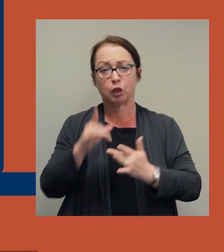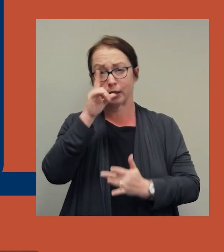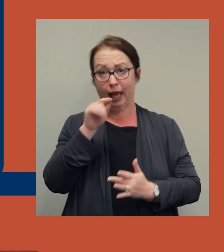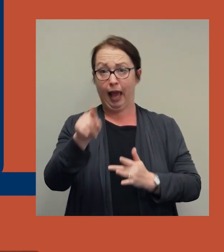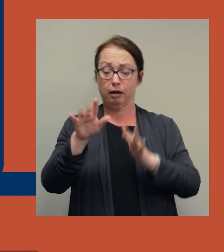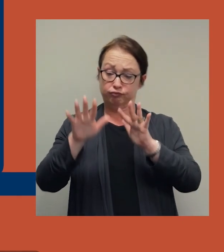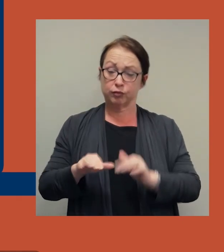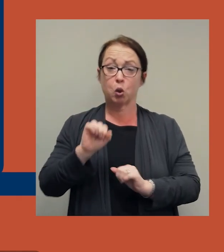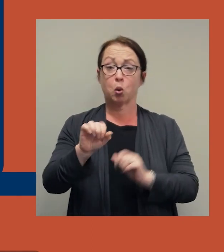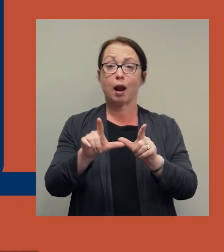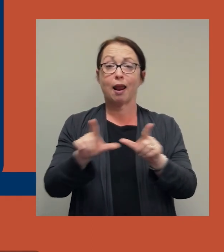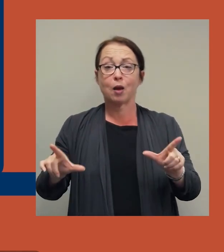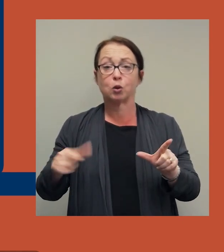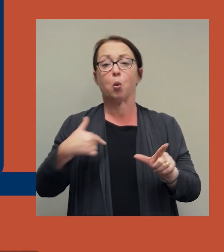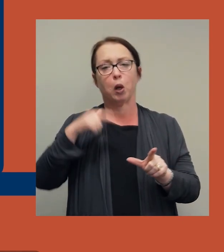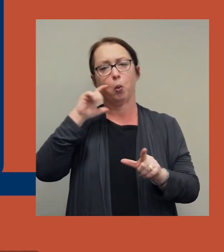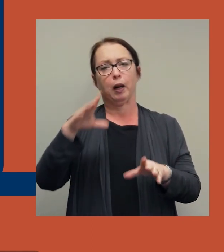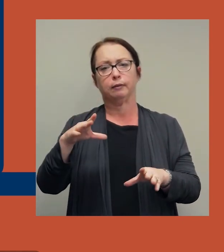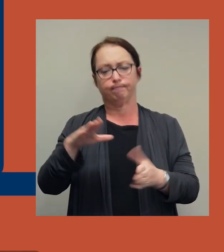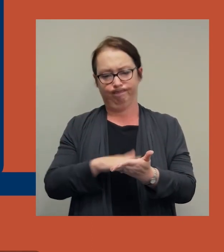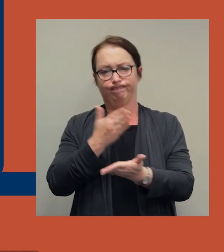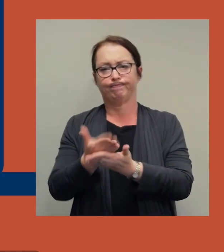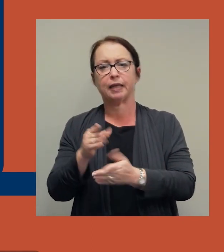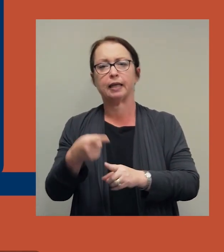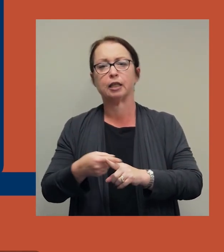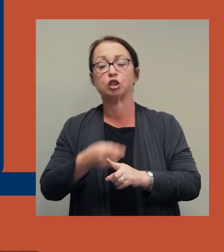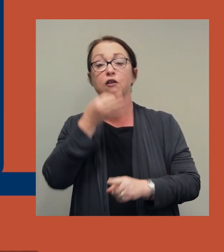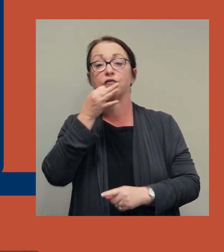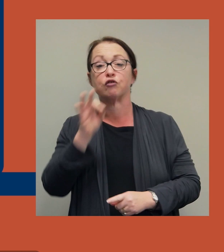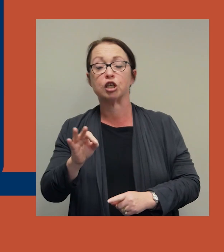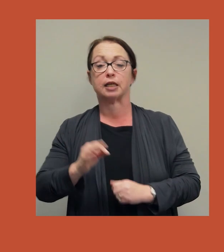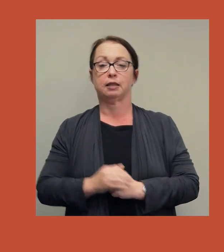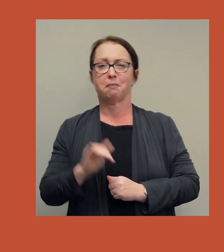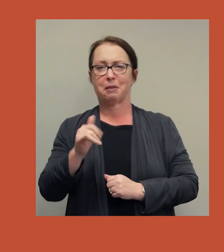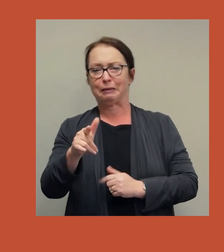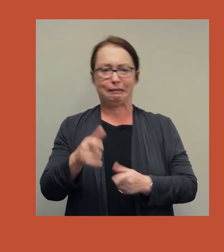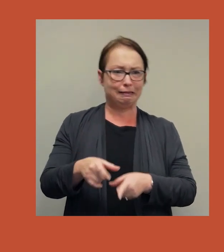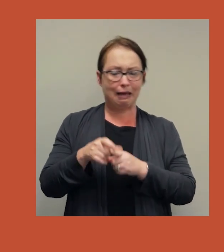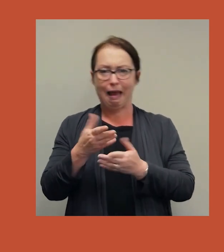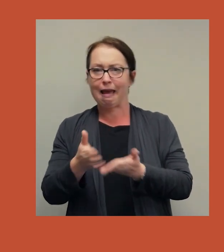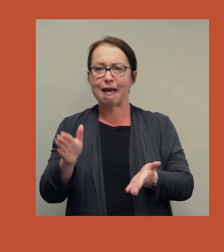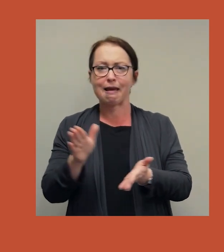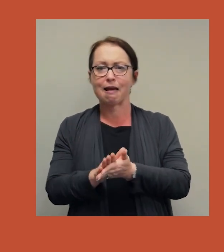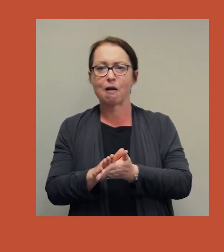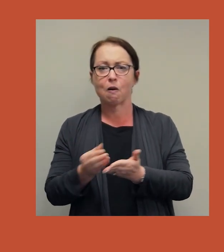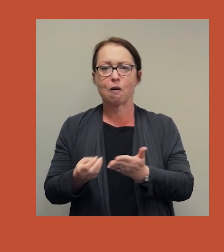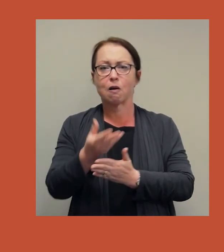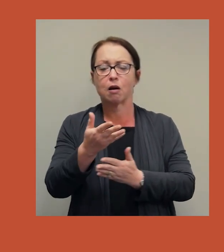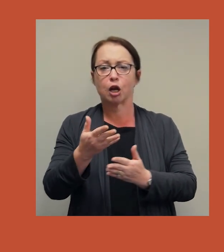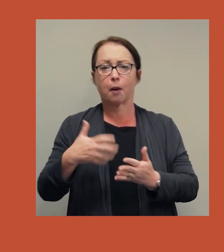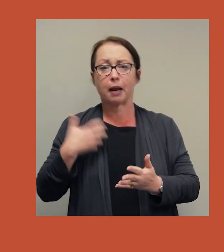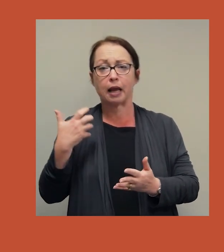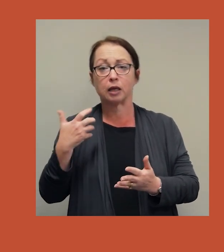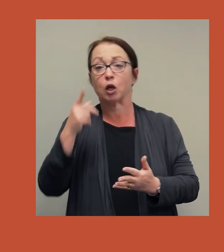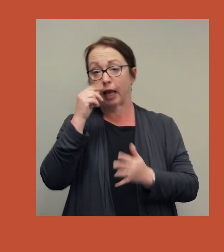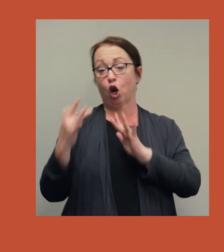our country and our country. We've learned more our country and our